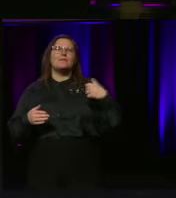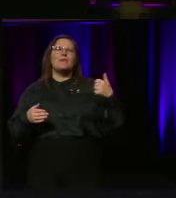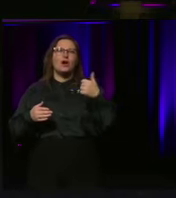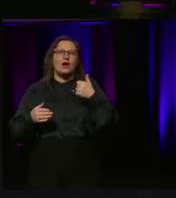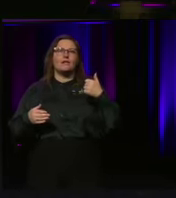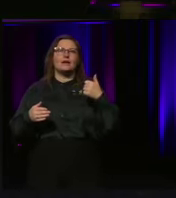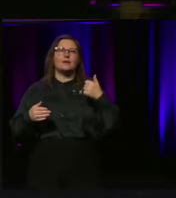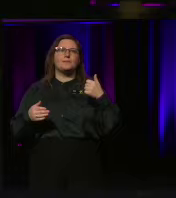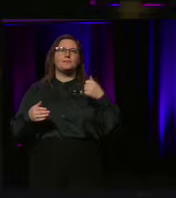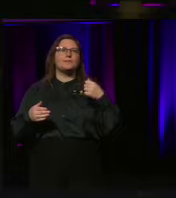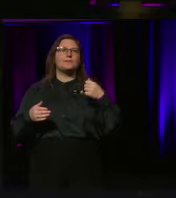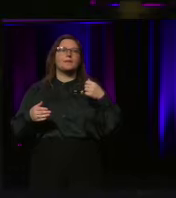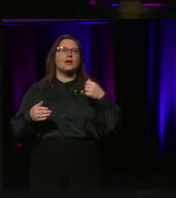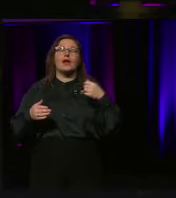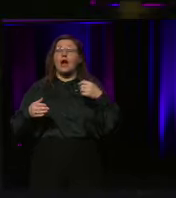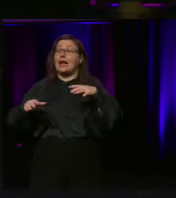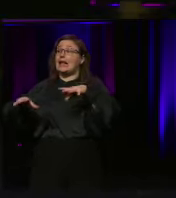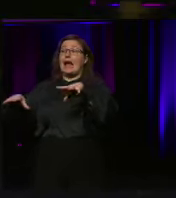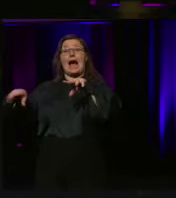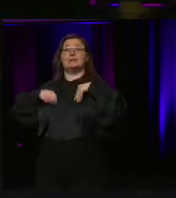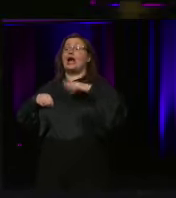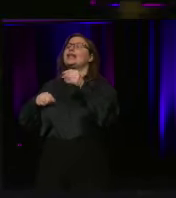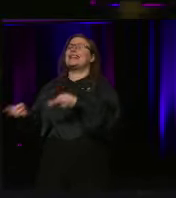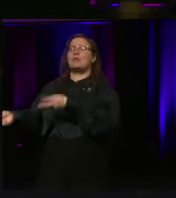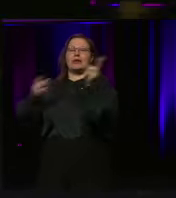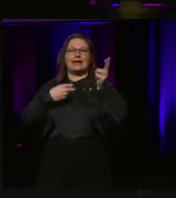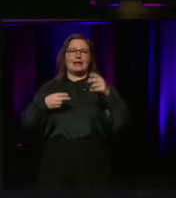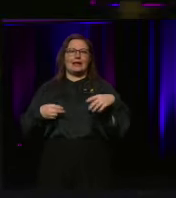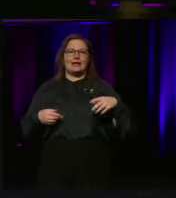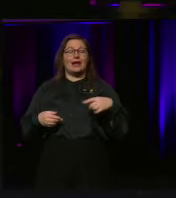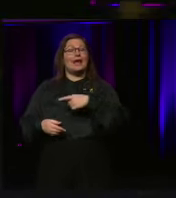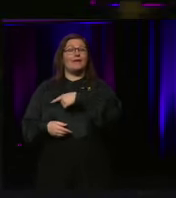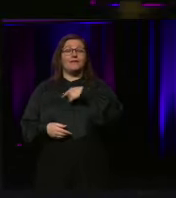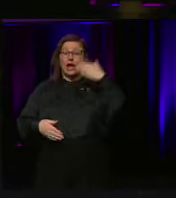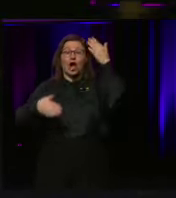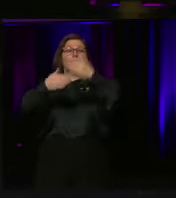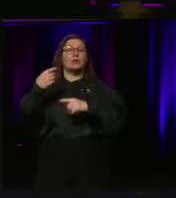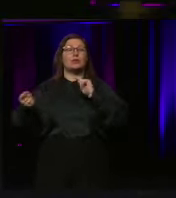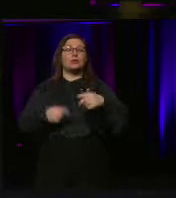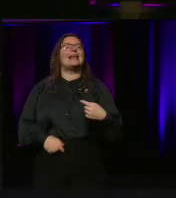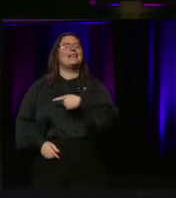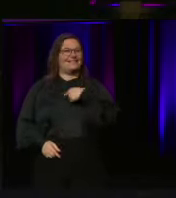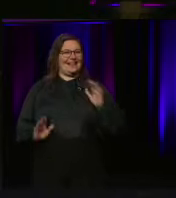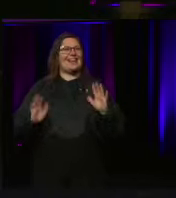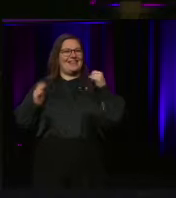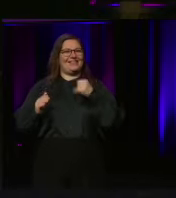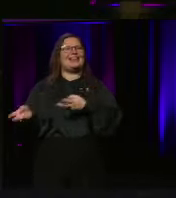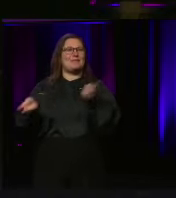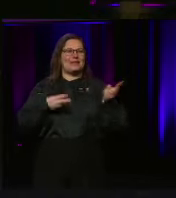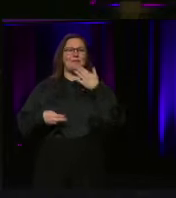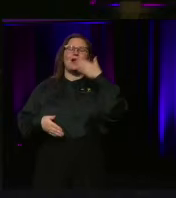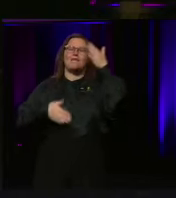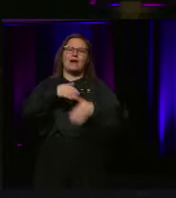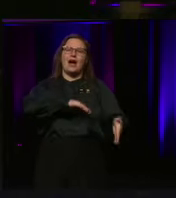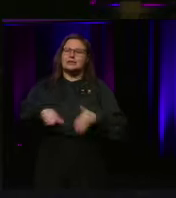just democracy, not to stop the discussion when we say that we live in a democracy. We also have to always have the